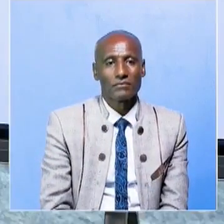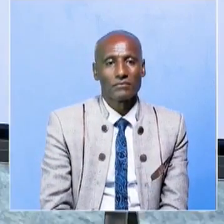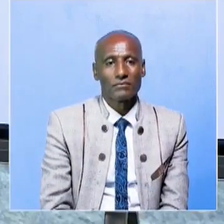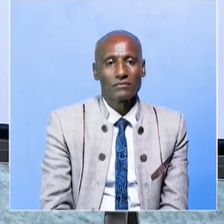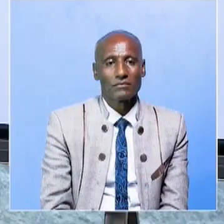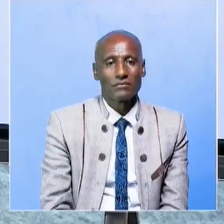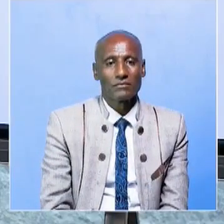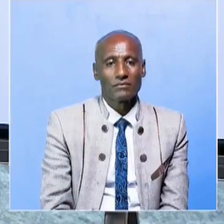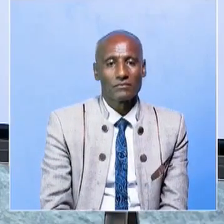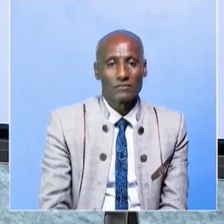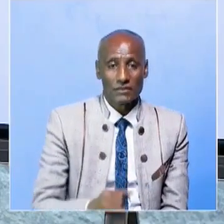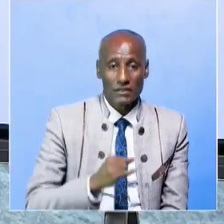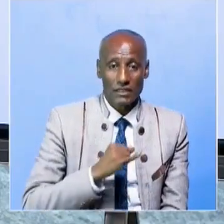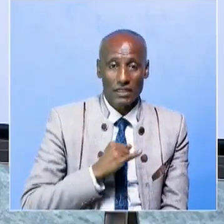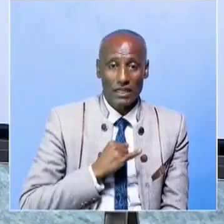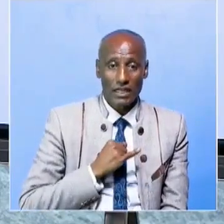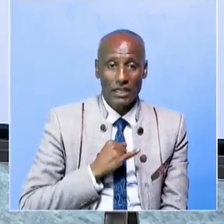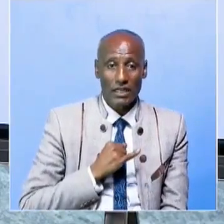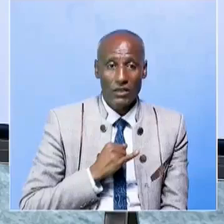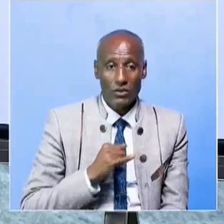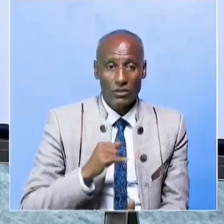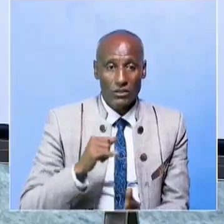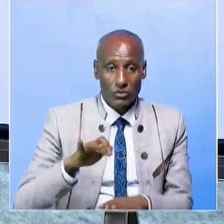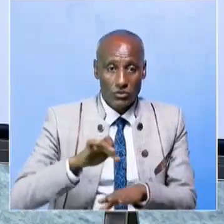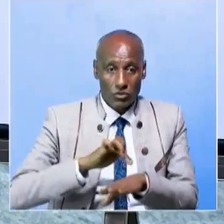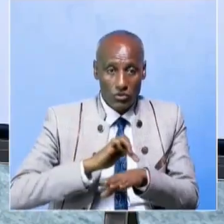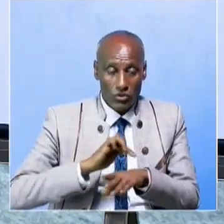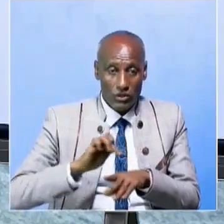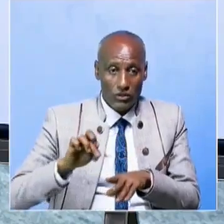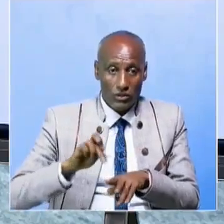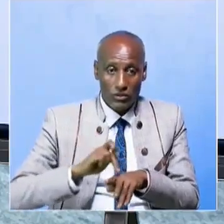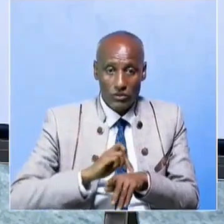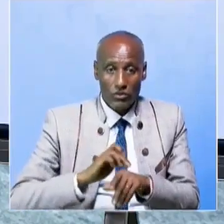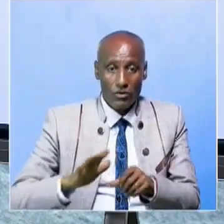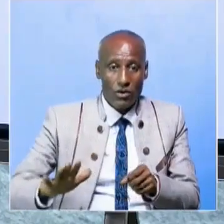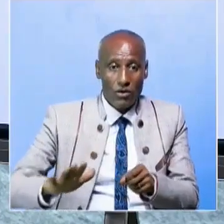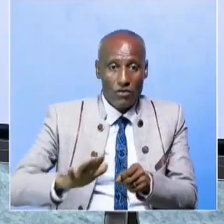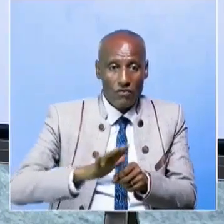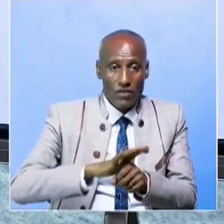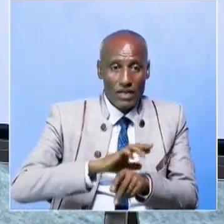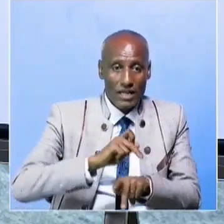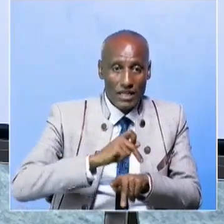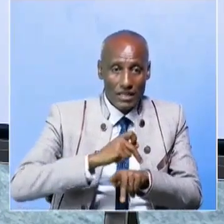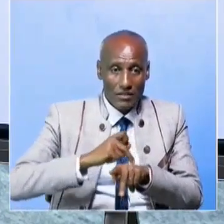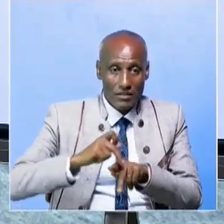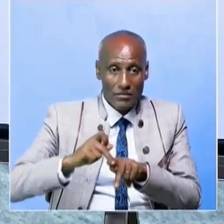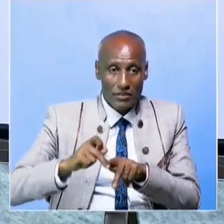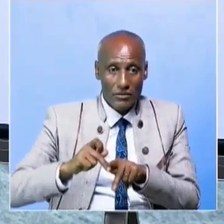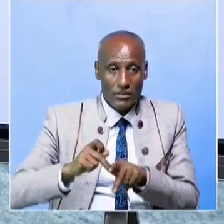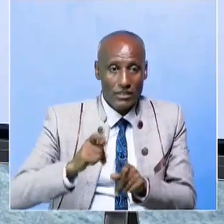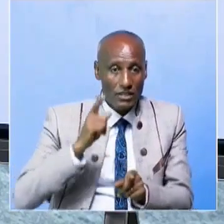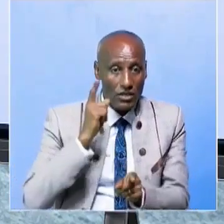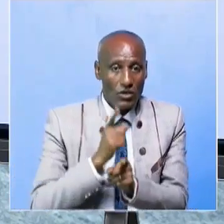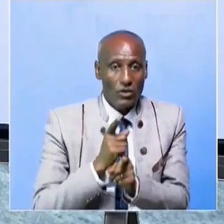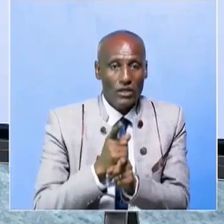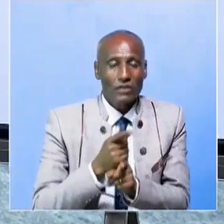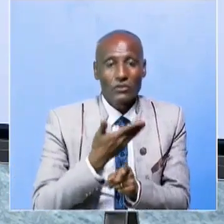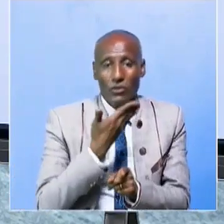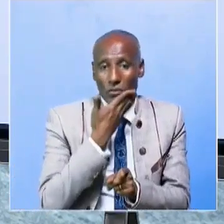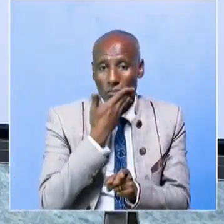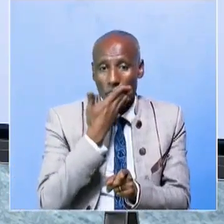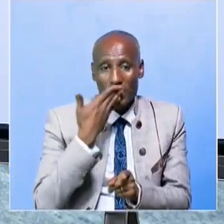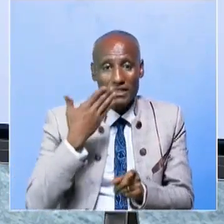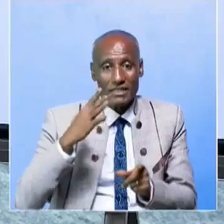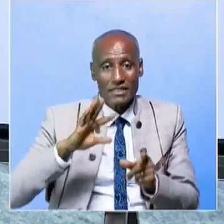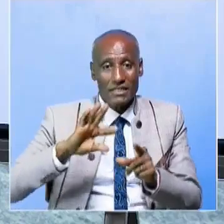Okay, so I want you to fill in this gap by the correct or the best vocabulary that we